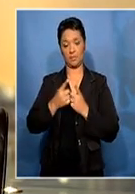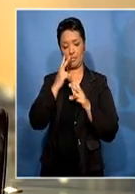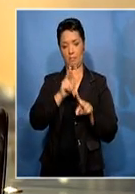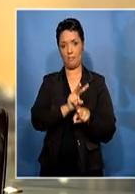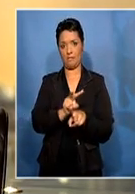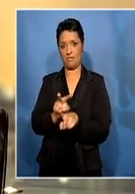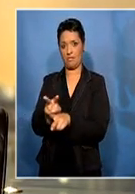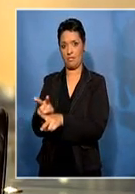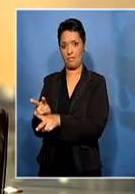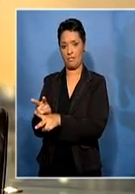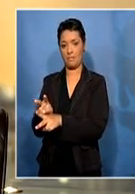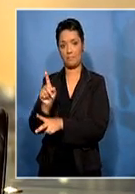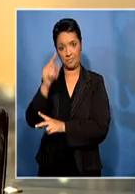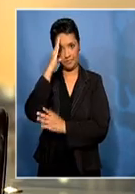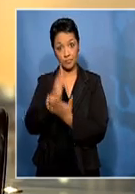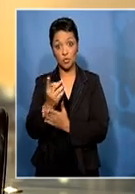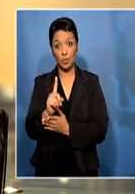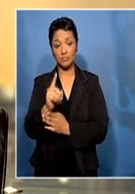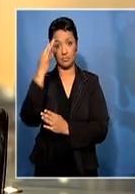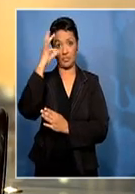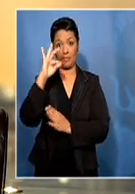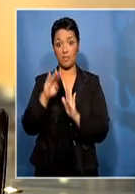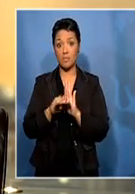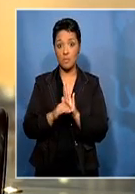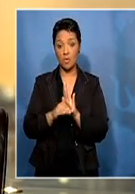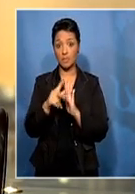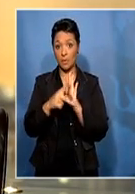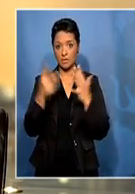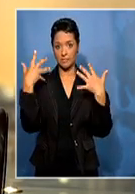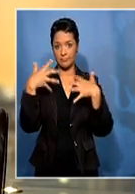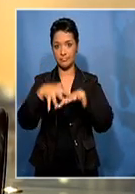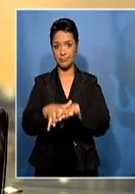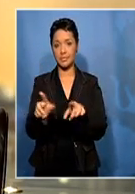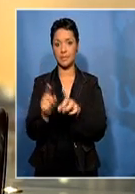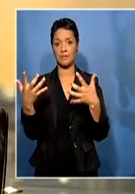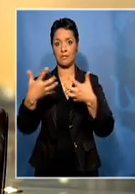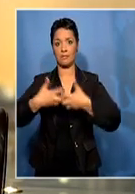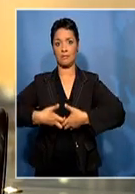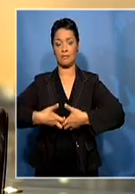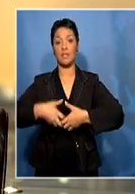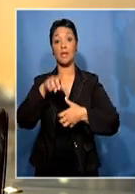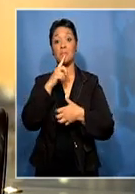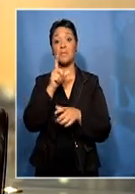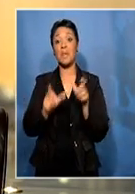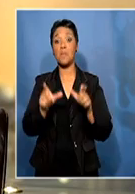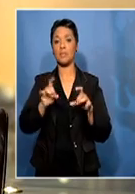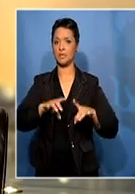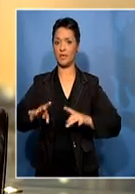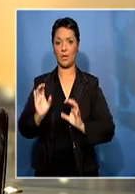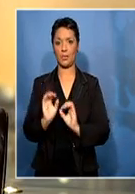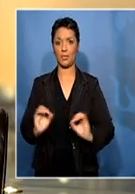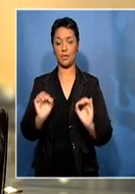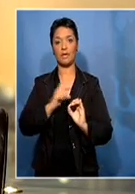it ensures that government program is integrated and coordinated so that people do not fall through the cracks because